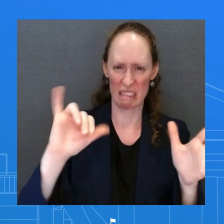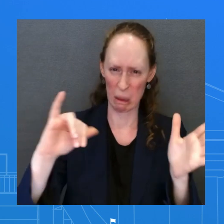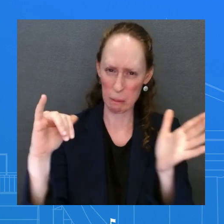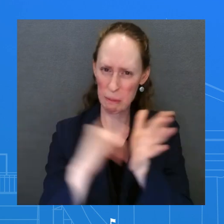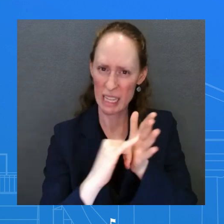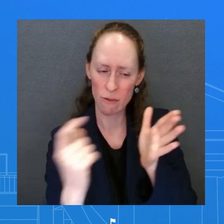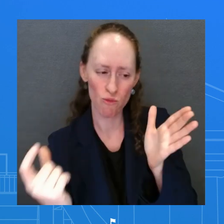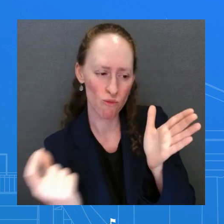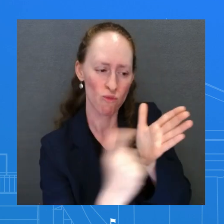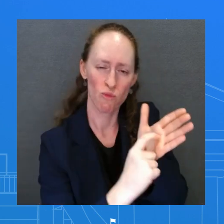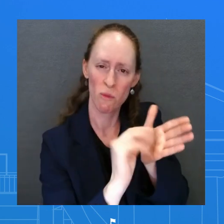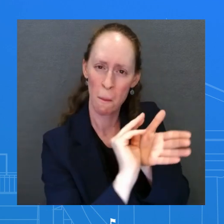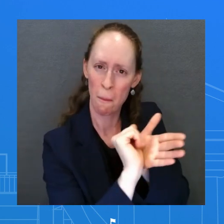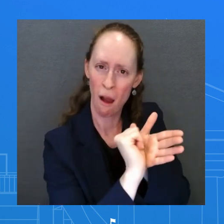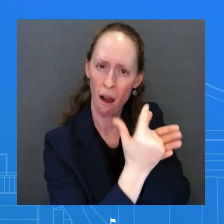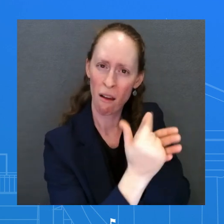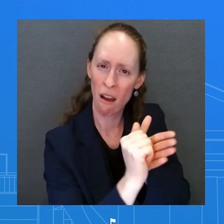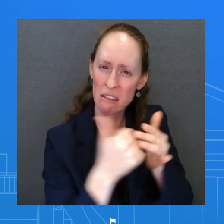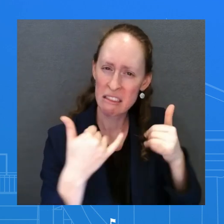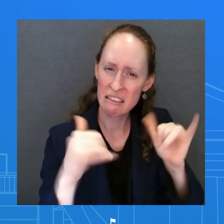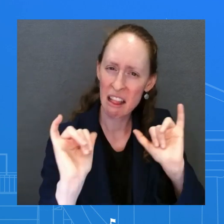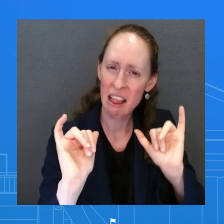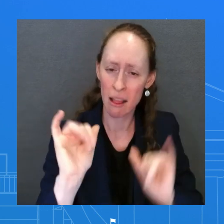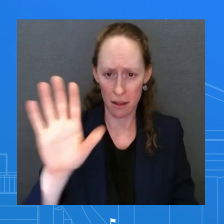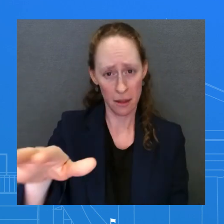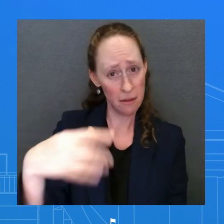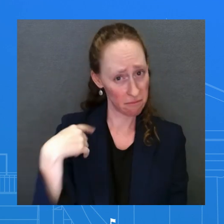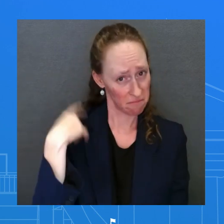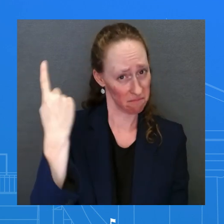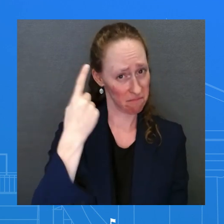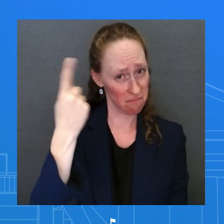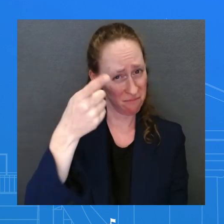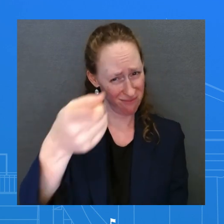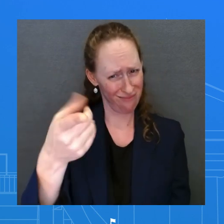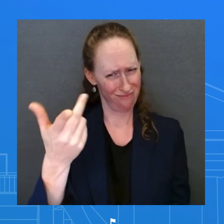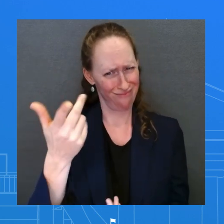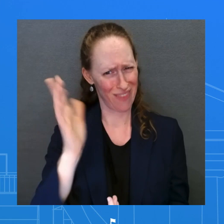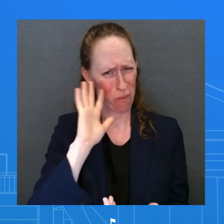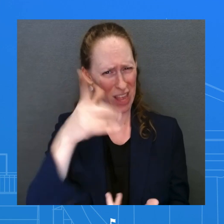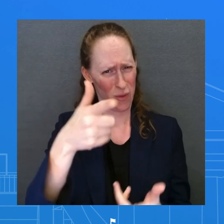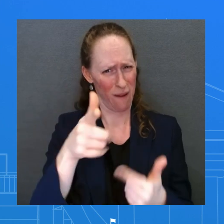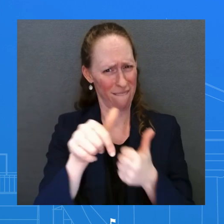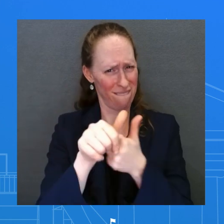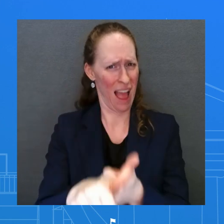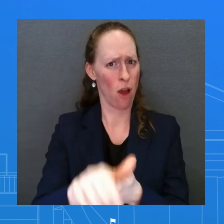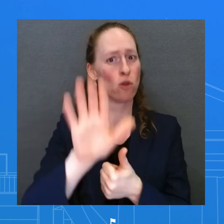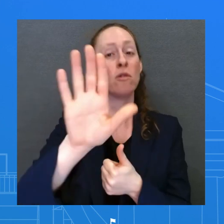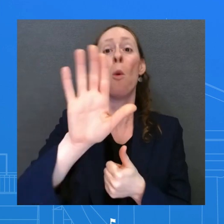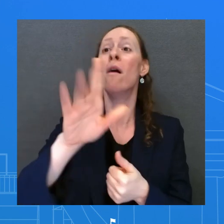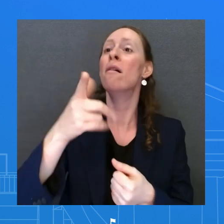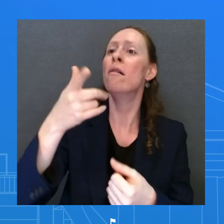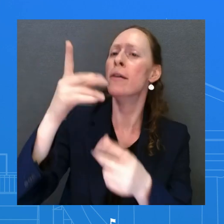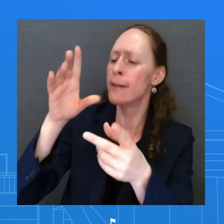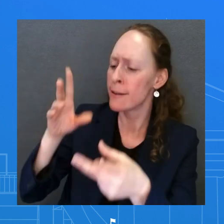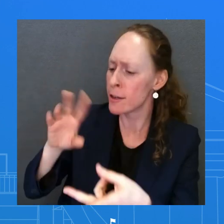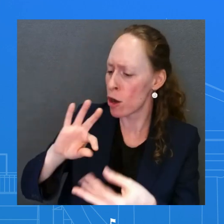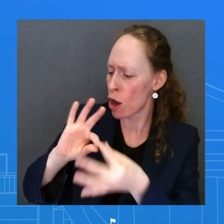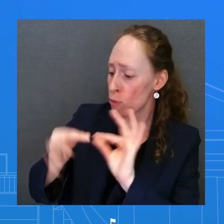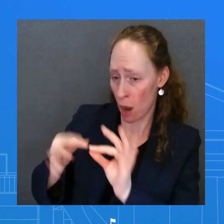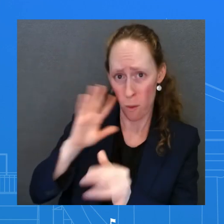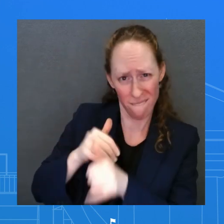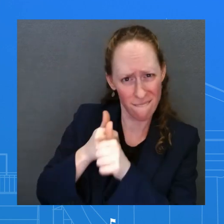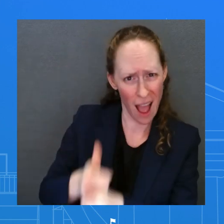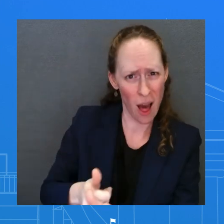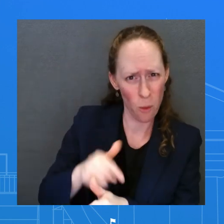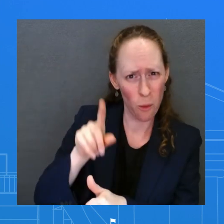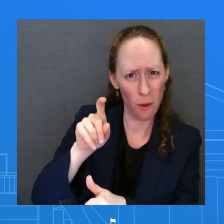your own interpretation of the law rather than the independent office? Oh, I wouldn't say it's our own interpretation of the law. I would strongly disagree with that statement.